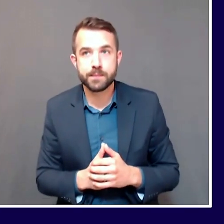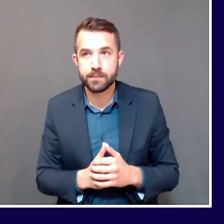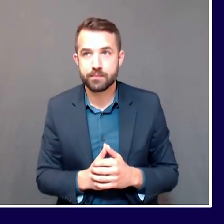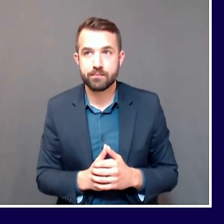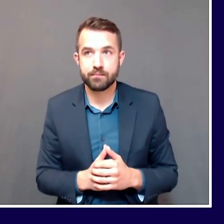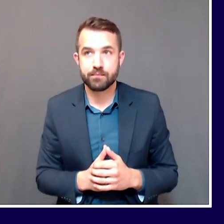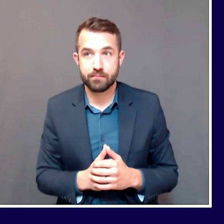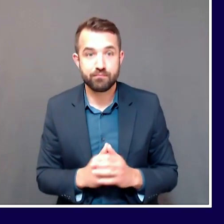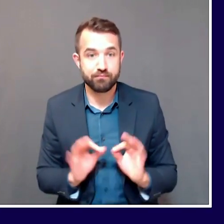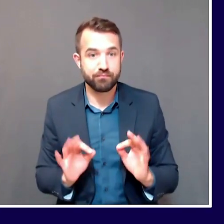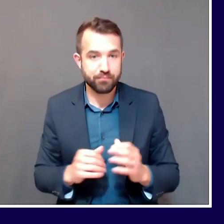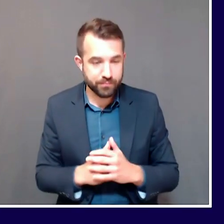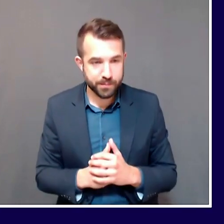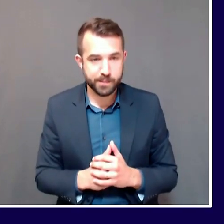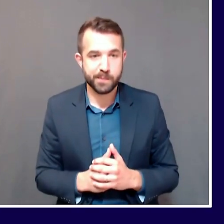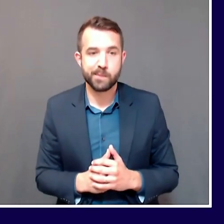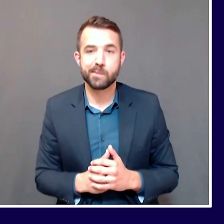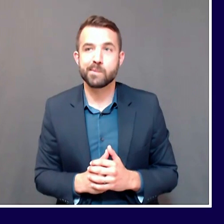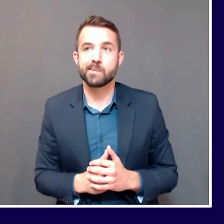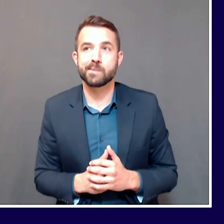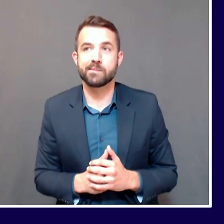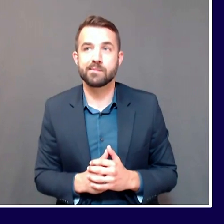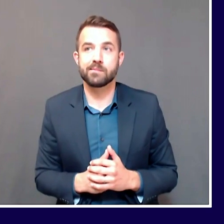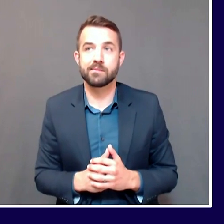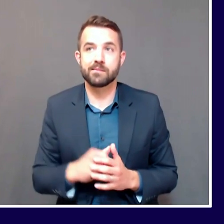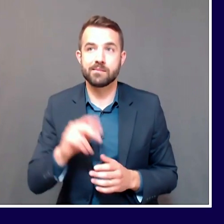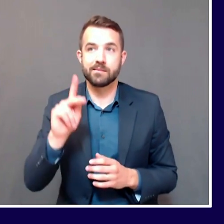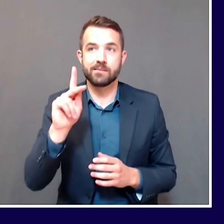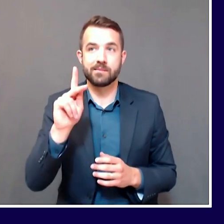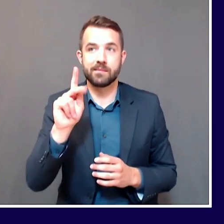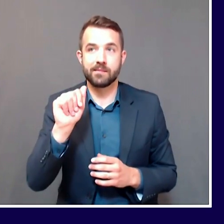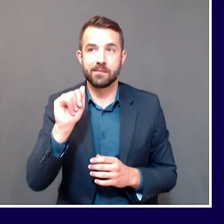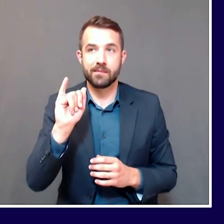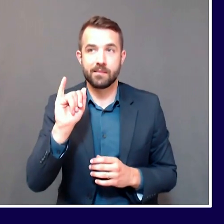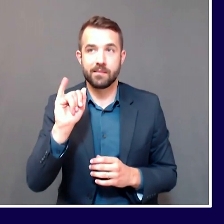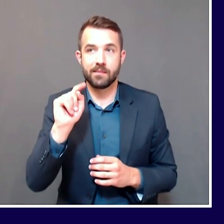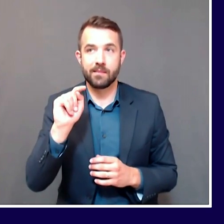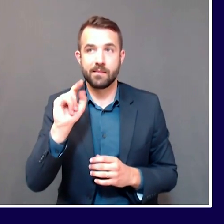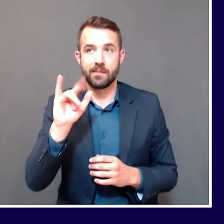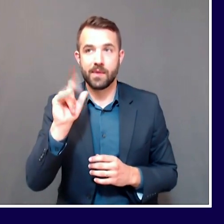Great, thank you. And we'll turn next to Caitlin Andrews at the BDN.